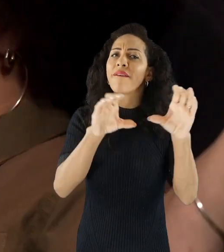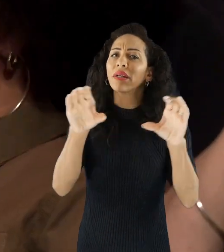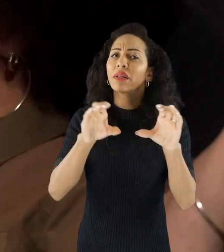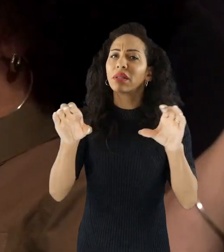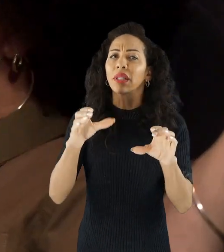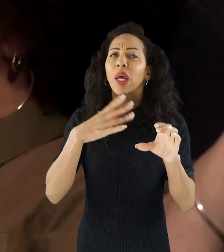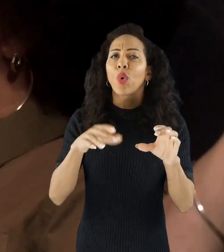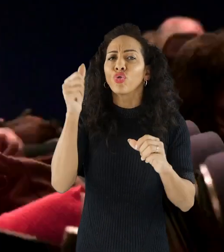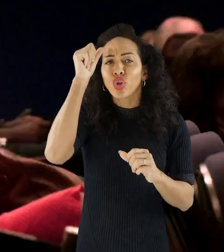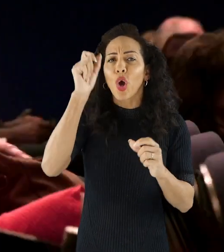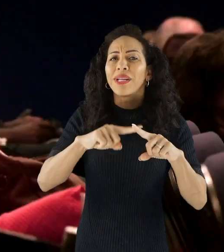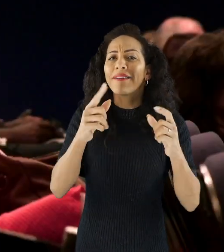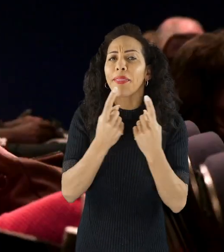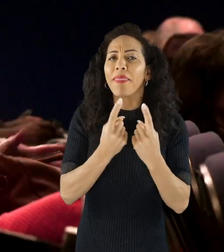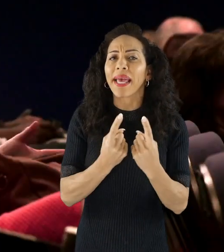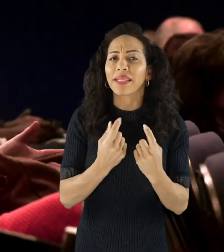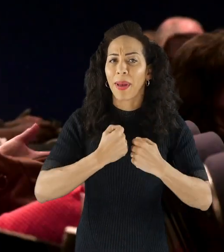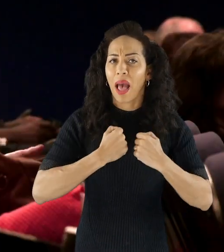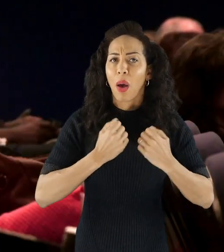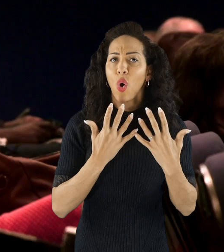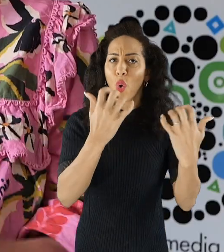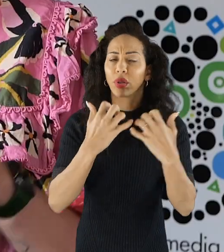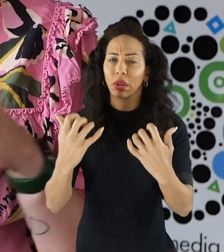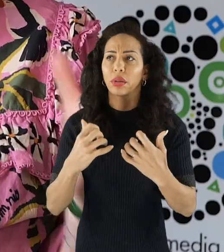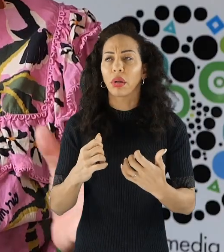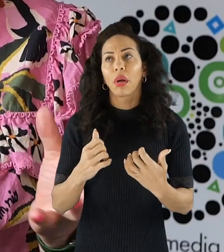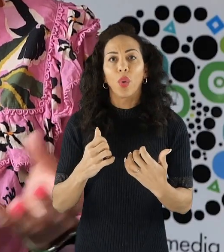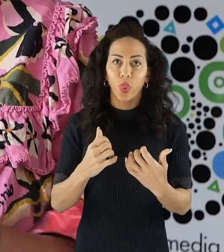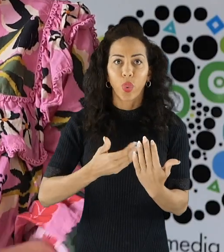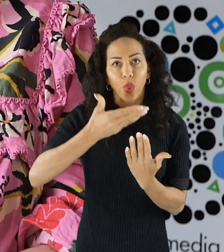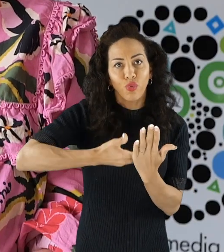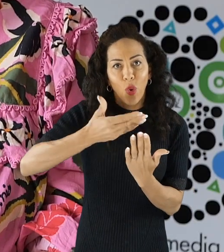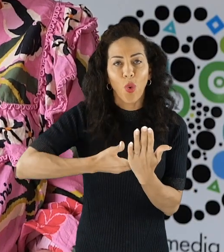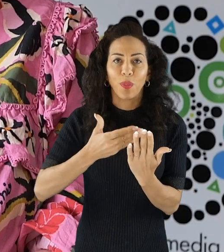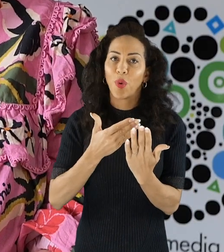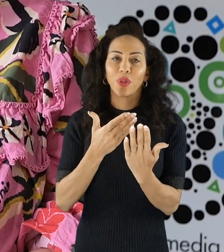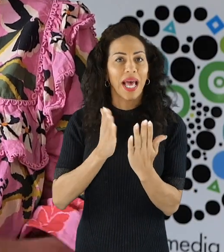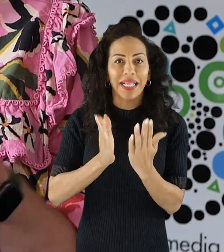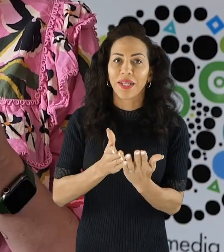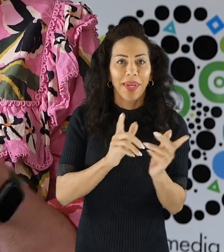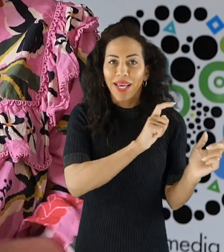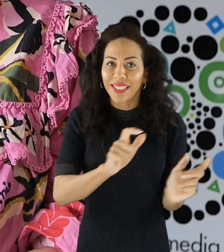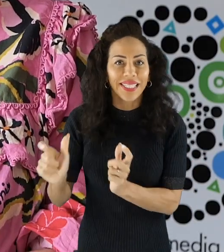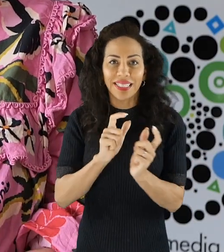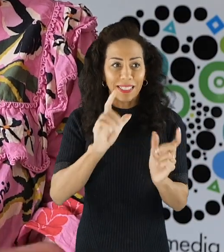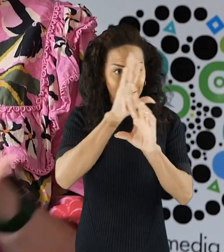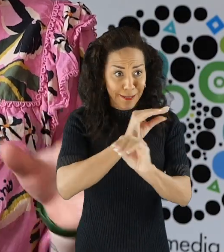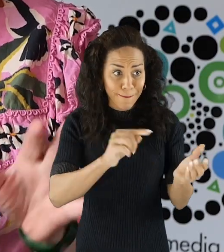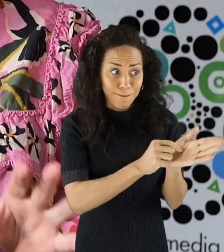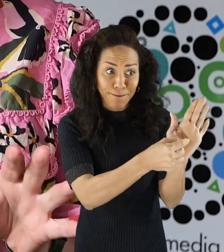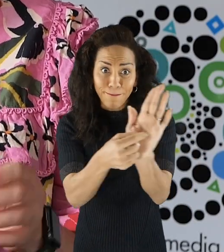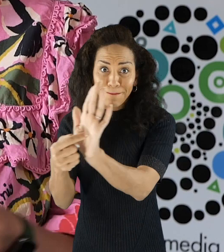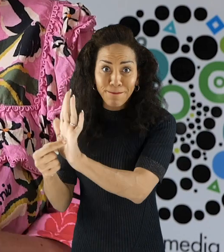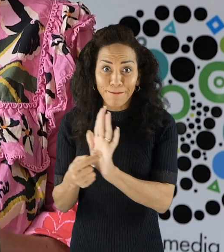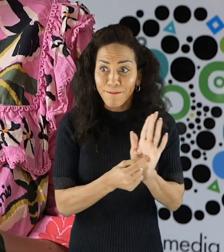our audiences. So we've had to work really hard to try and create consistency across the organisation and to get something which works